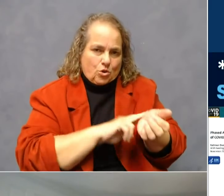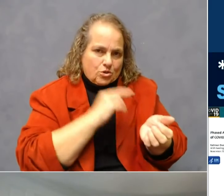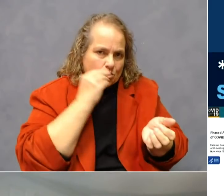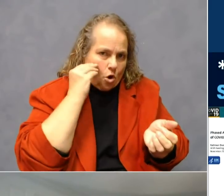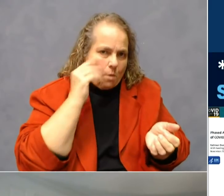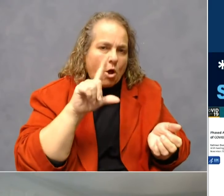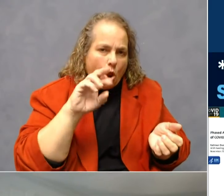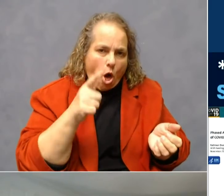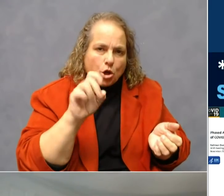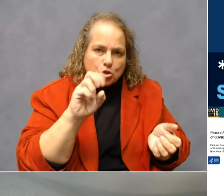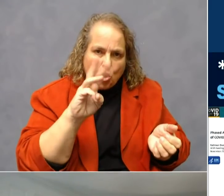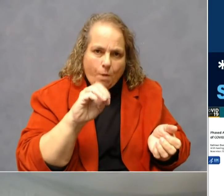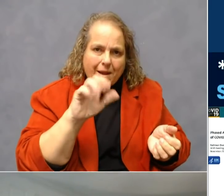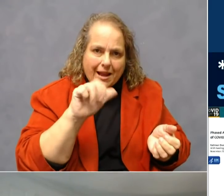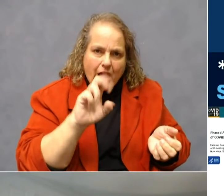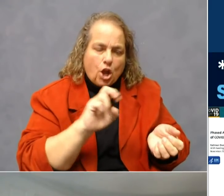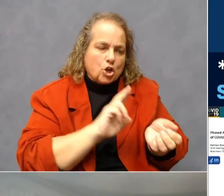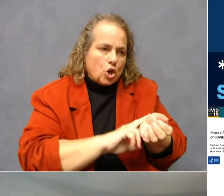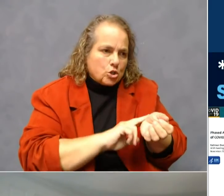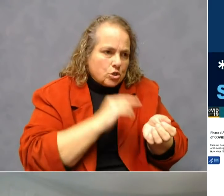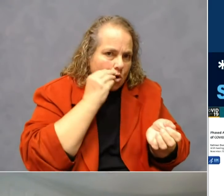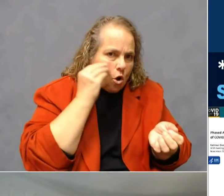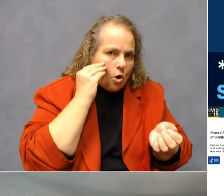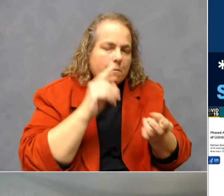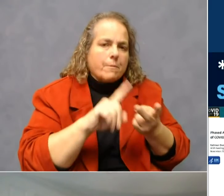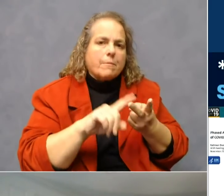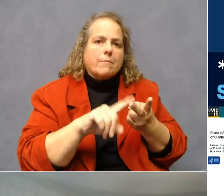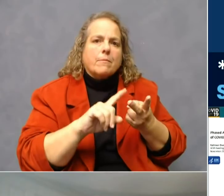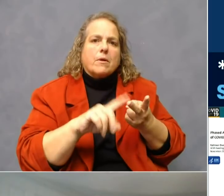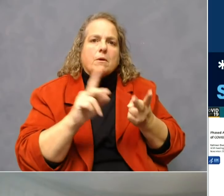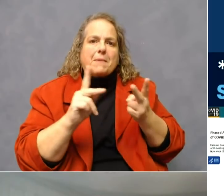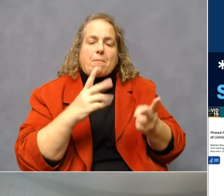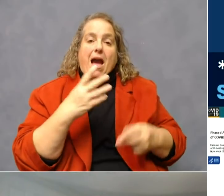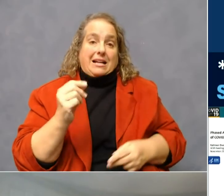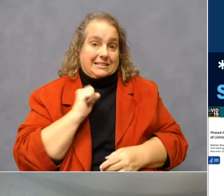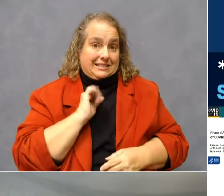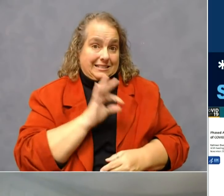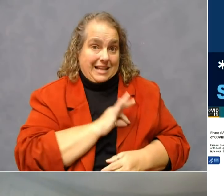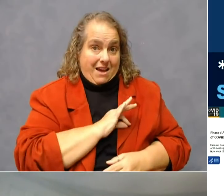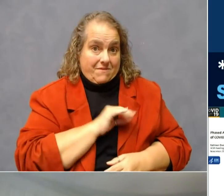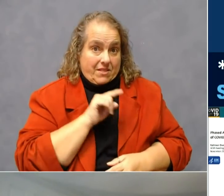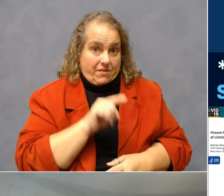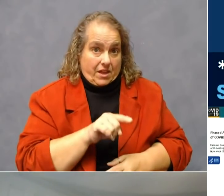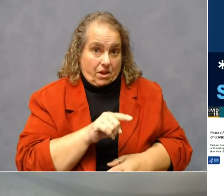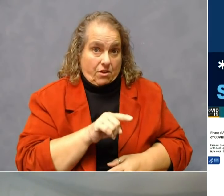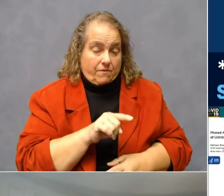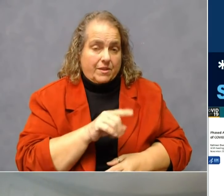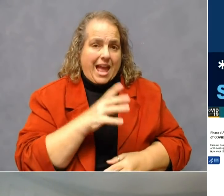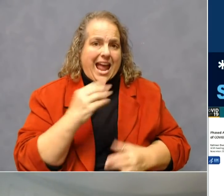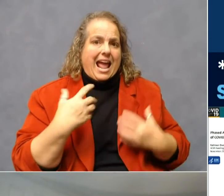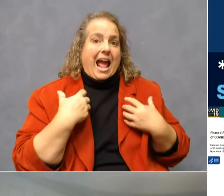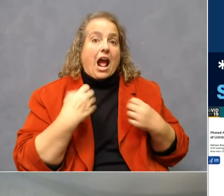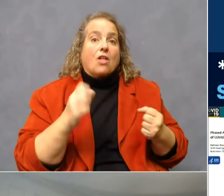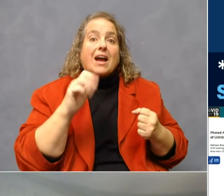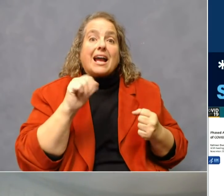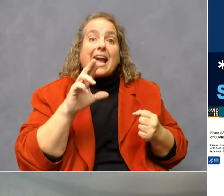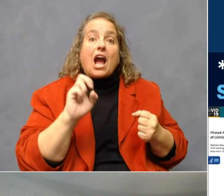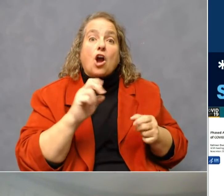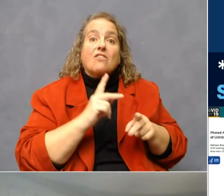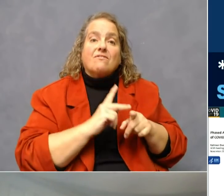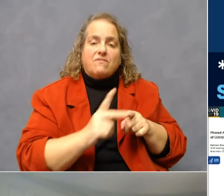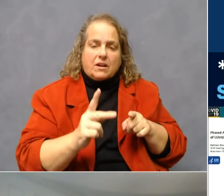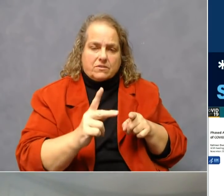nursing home residents and staff, and also healthcare professionals would be in phase 1A, the very